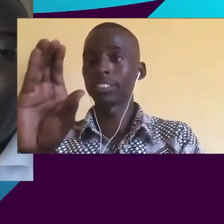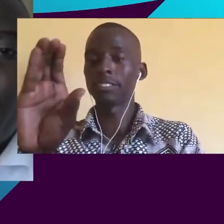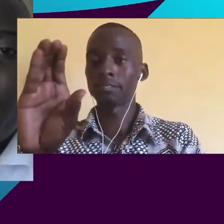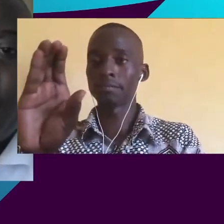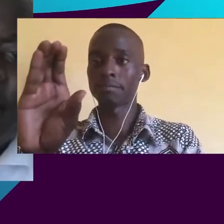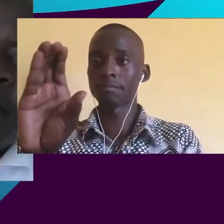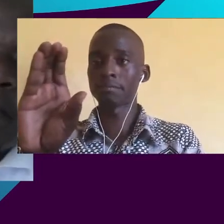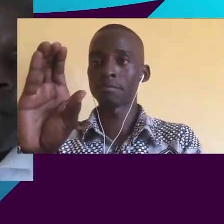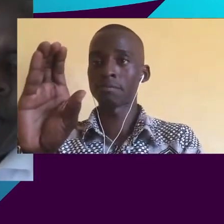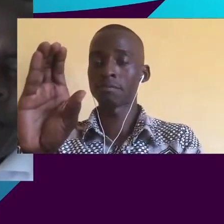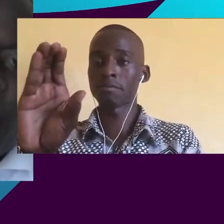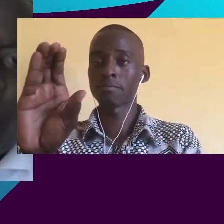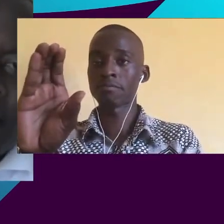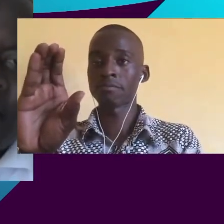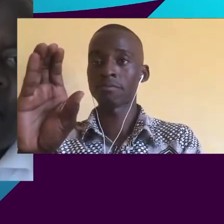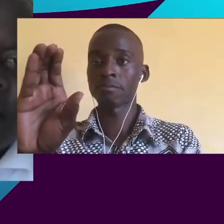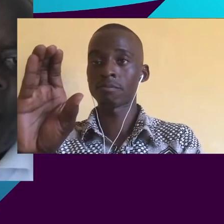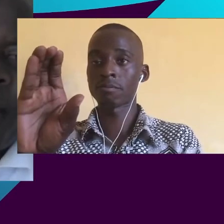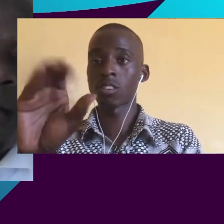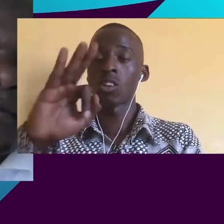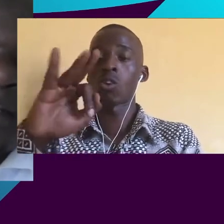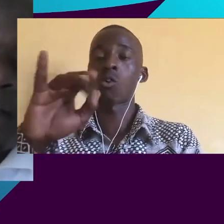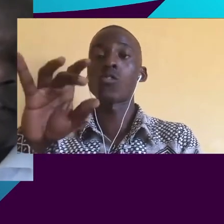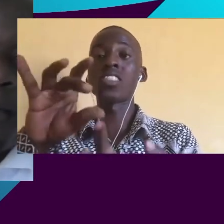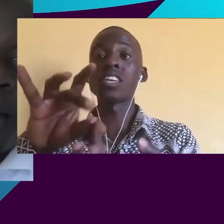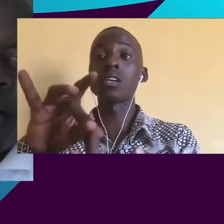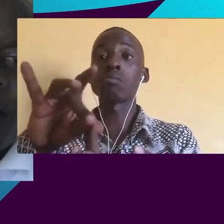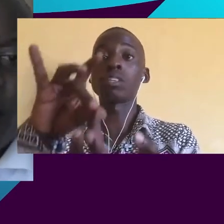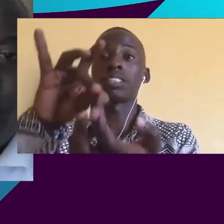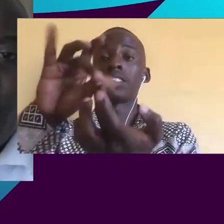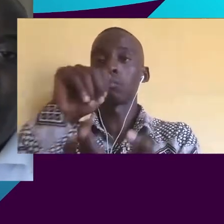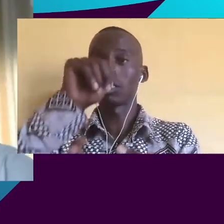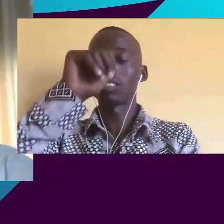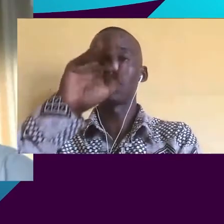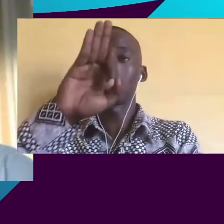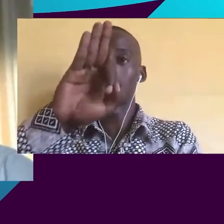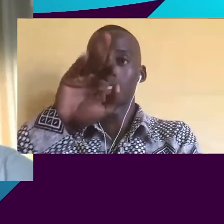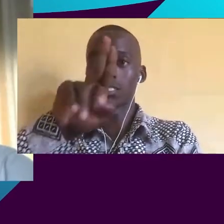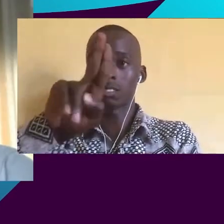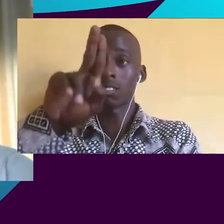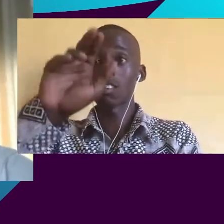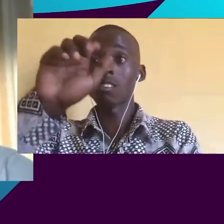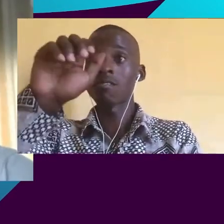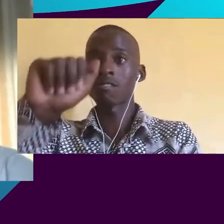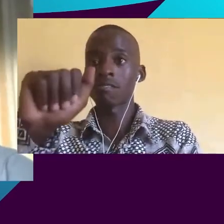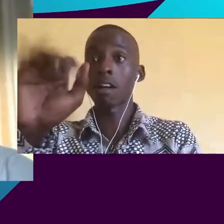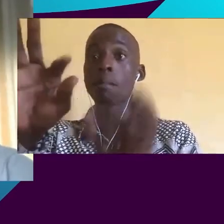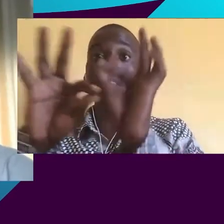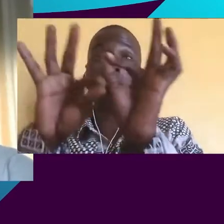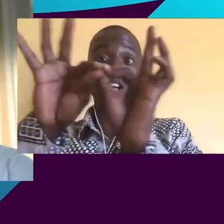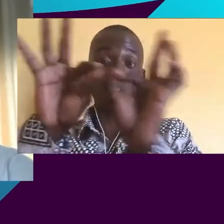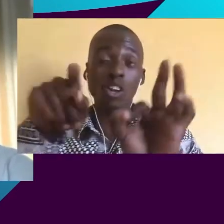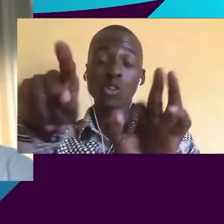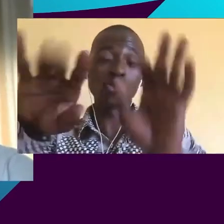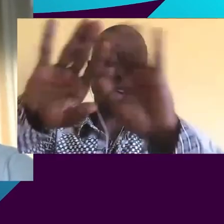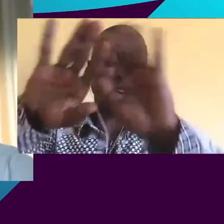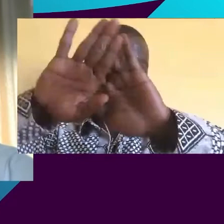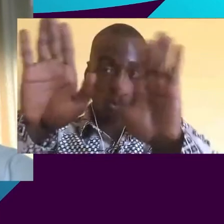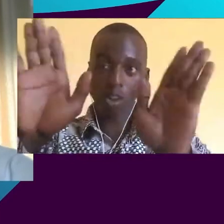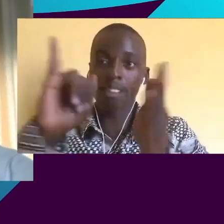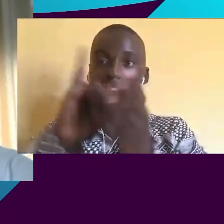presenters of the prestigious FUFA Awards that happen every December. And you are aware that every